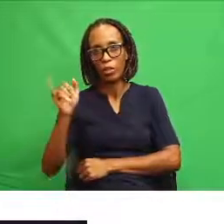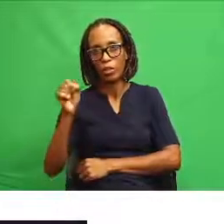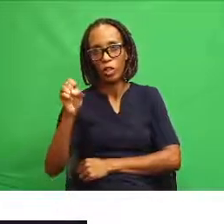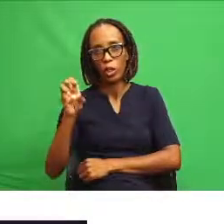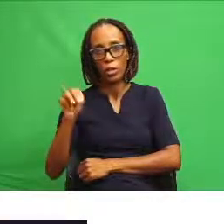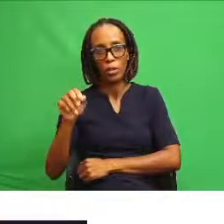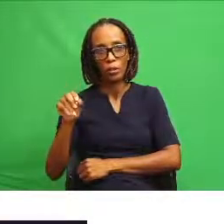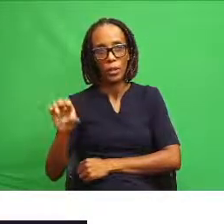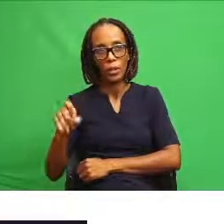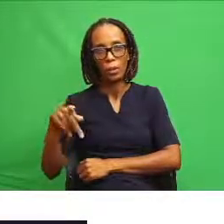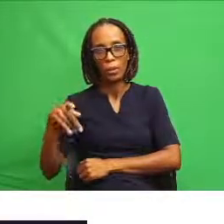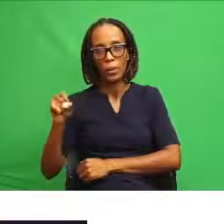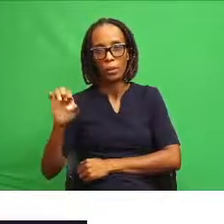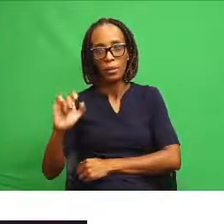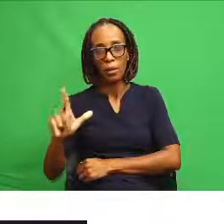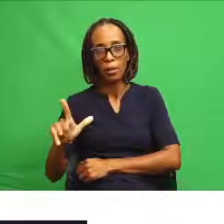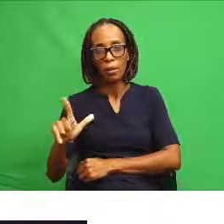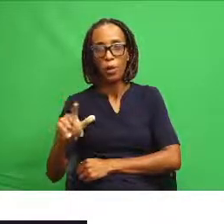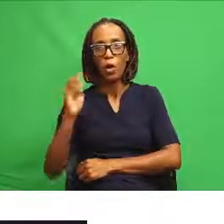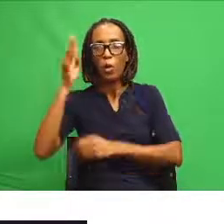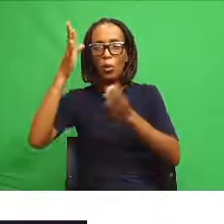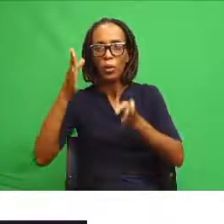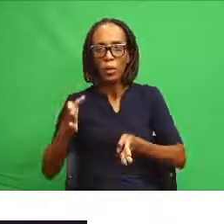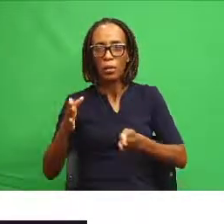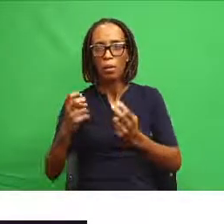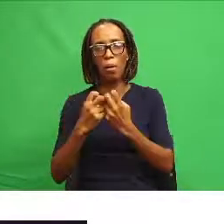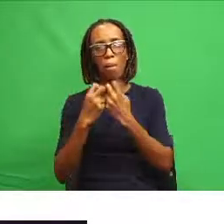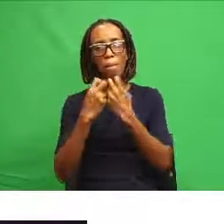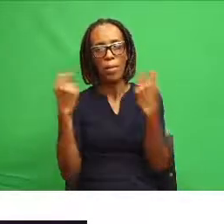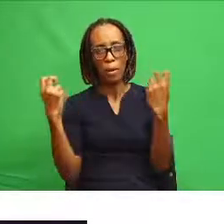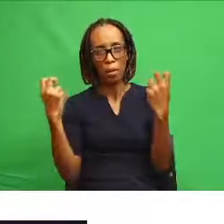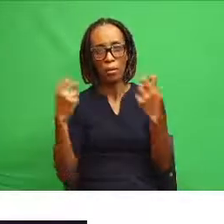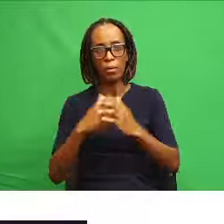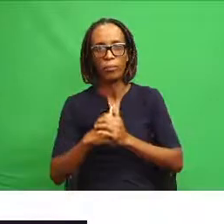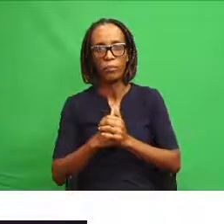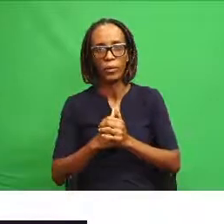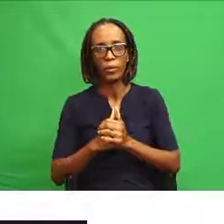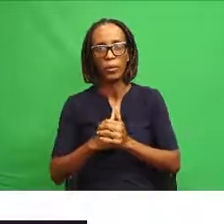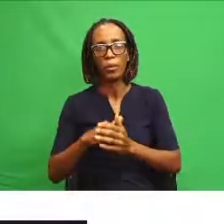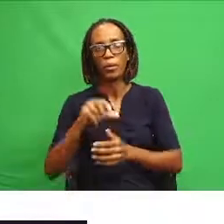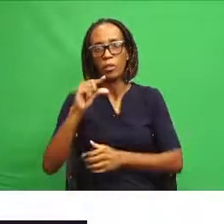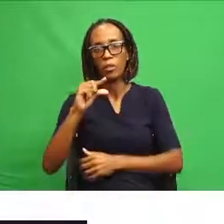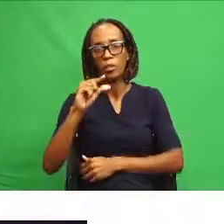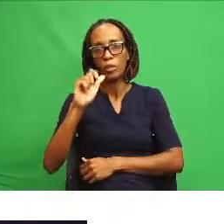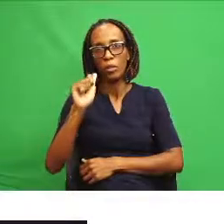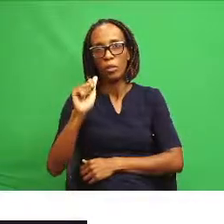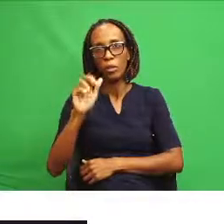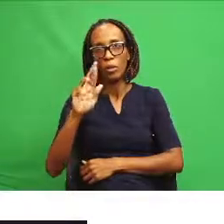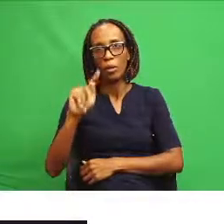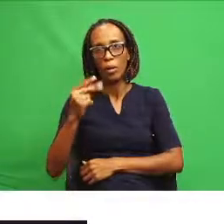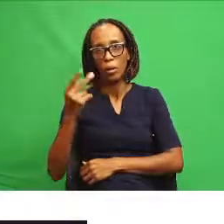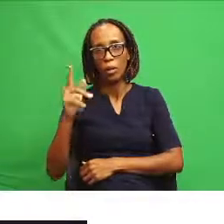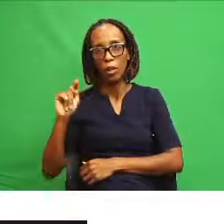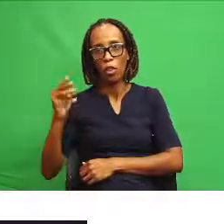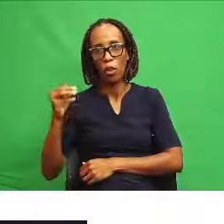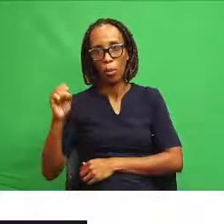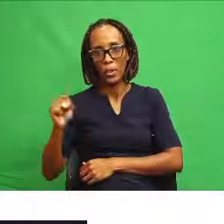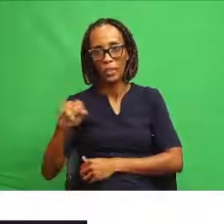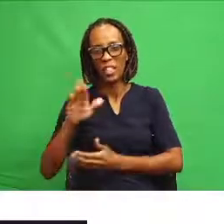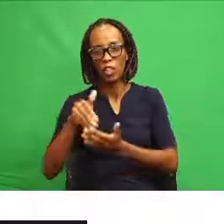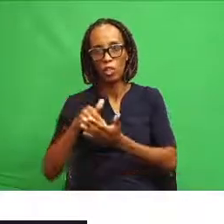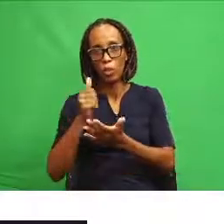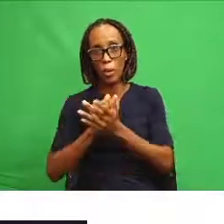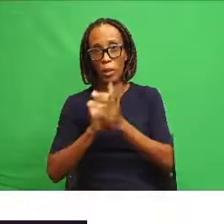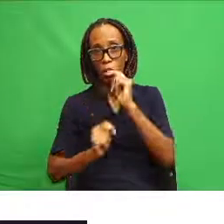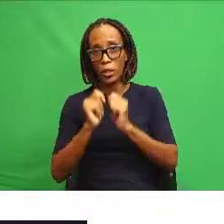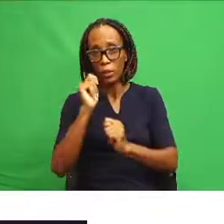our esteemed presenters and panelists, Mr. Gar Thomas, Central Bank of Trinidad and Tobago, Dr.